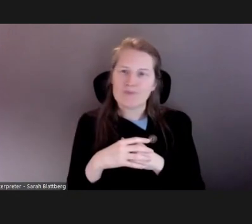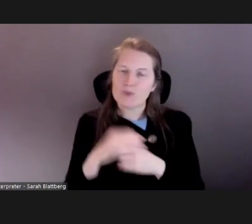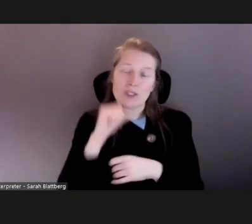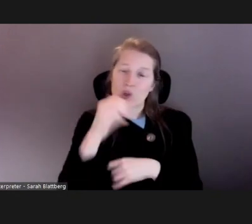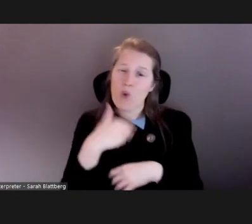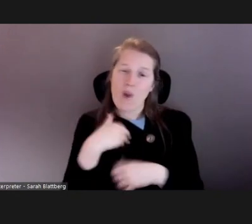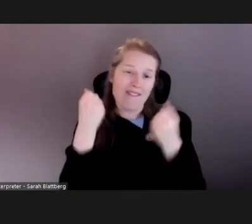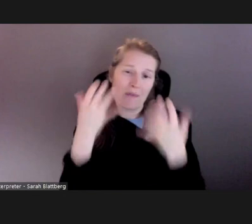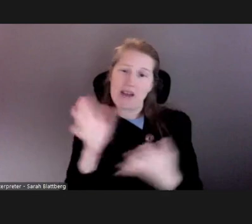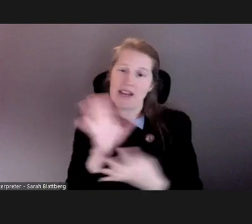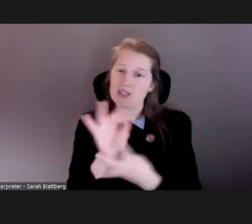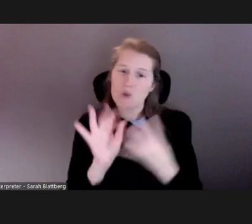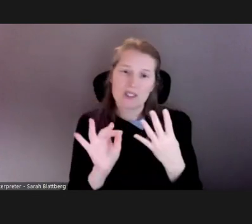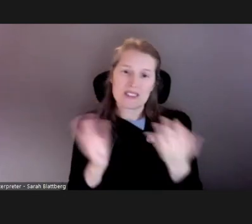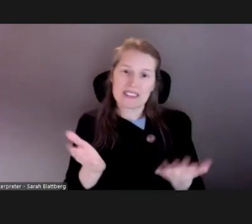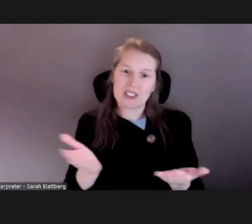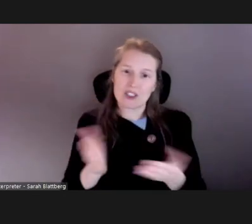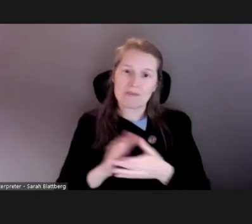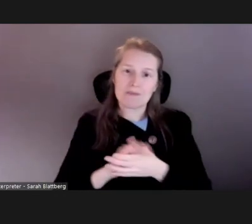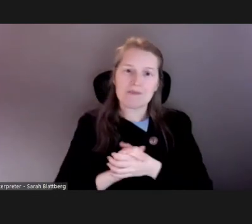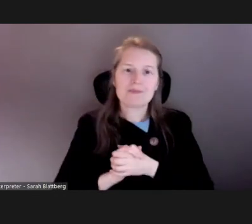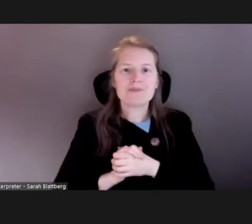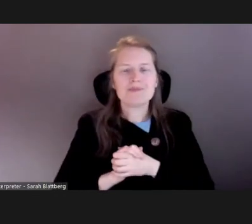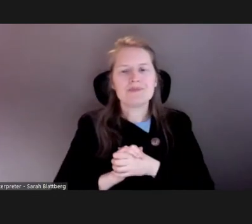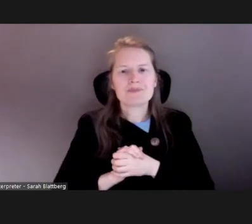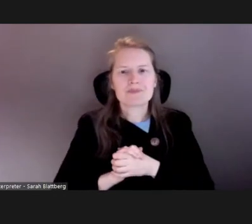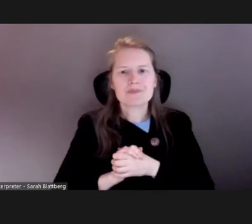choices, many choices.